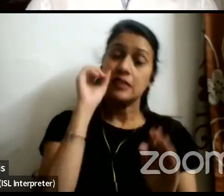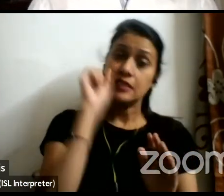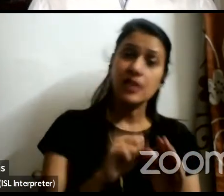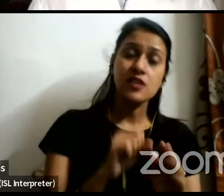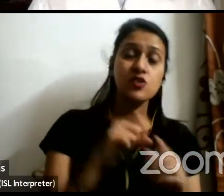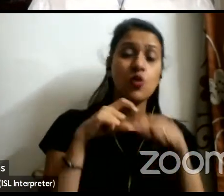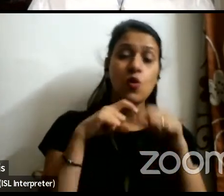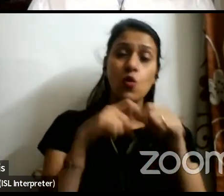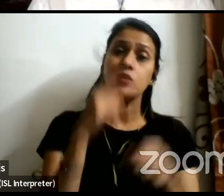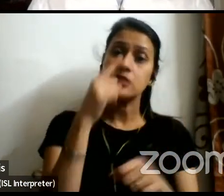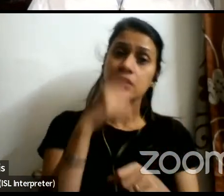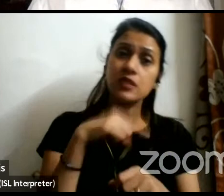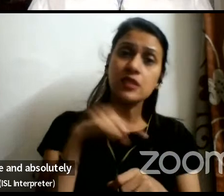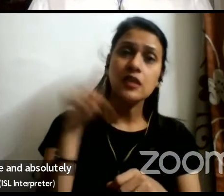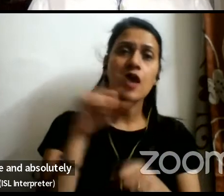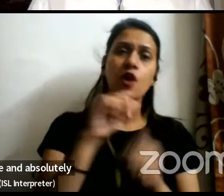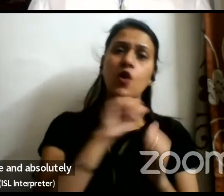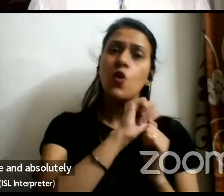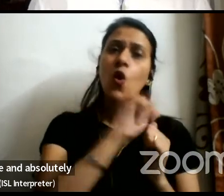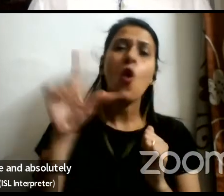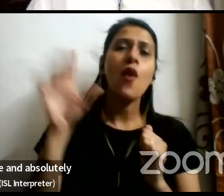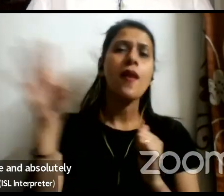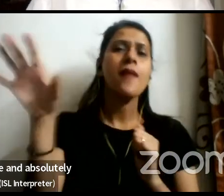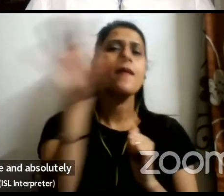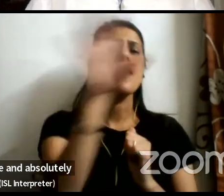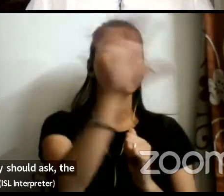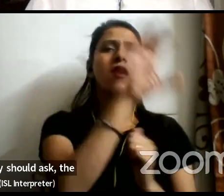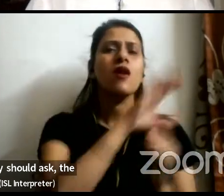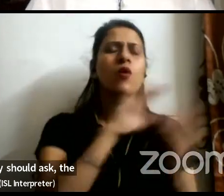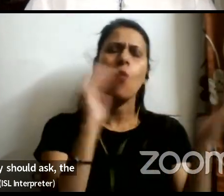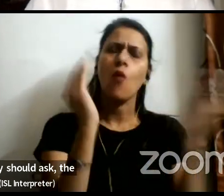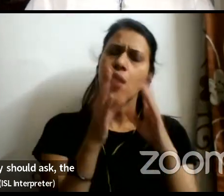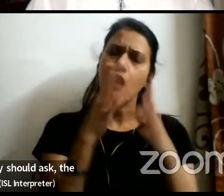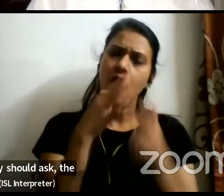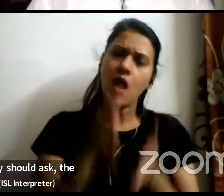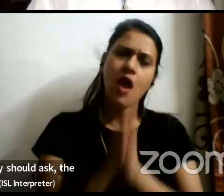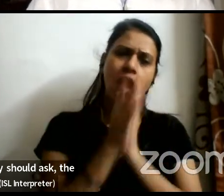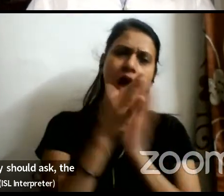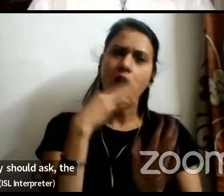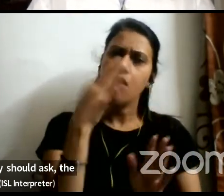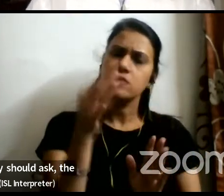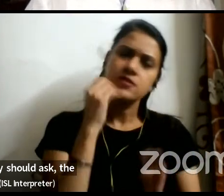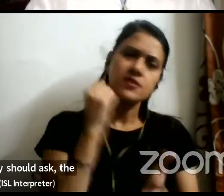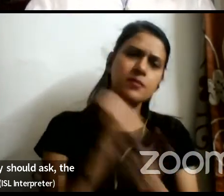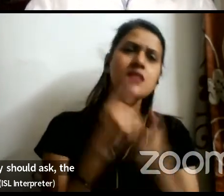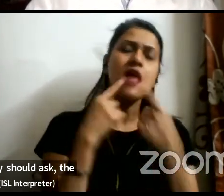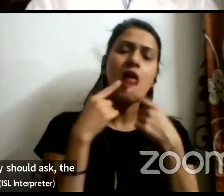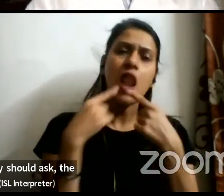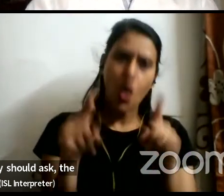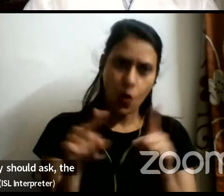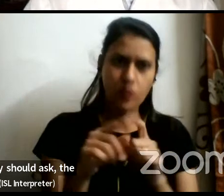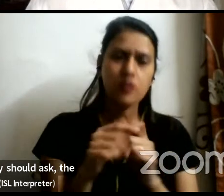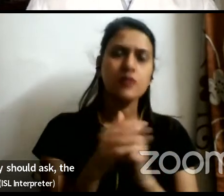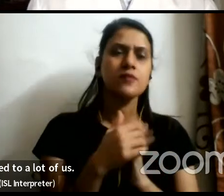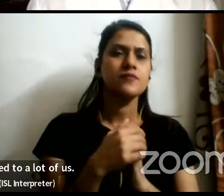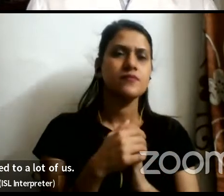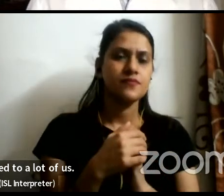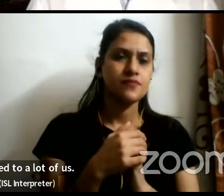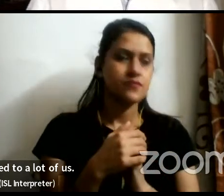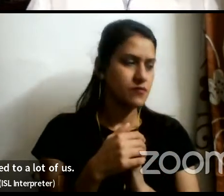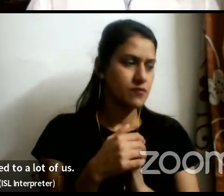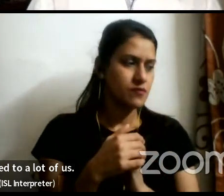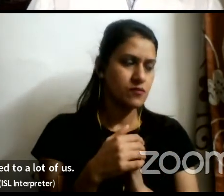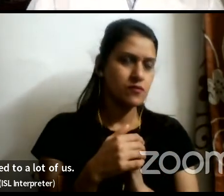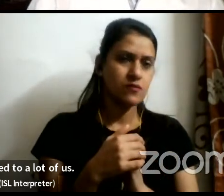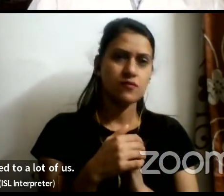which every country should ask, the liberty to ask that question is denied to a lot of us countries we are